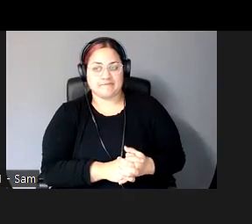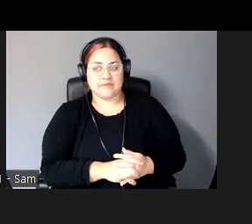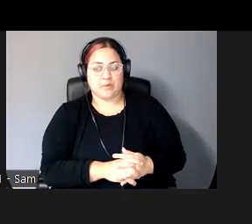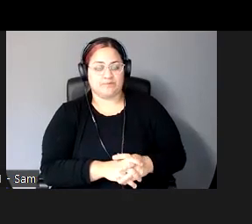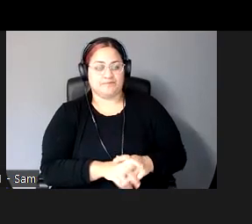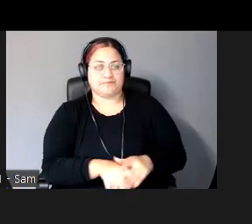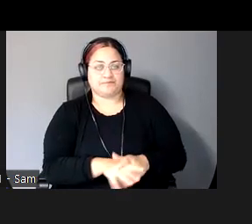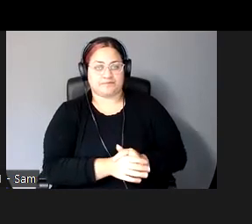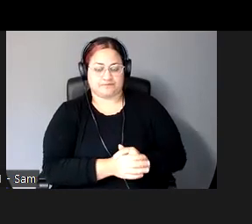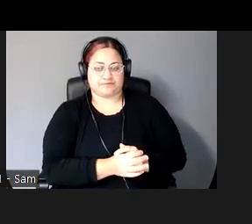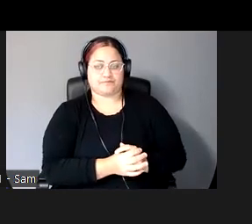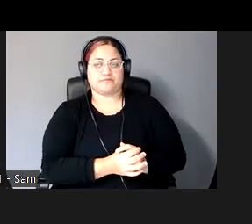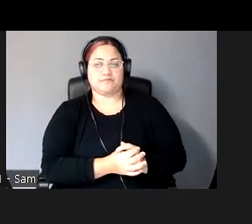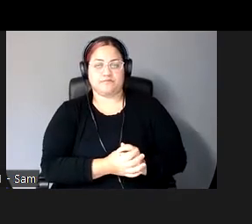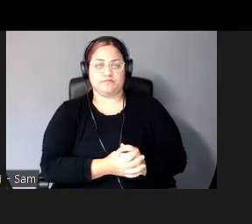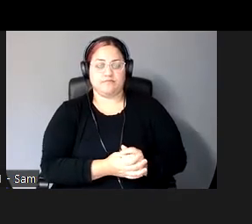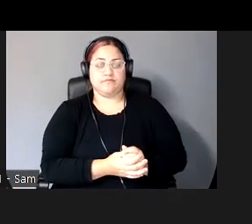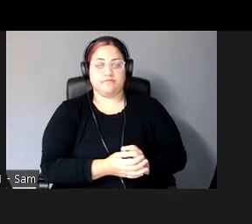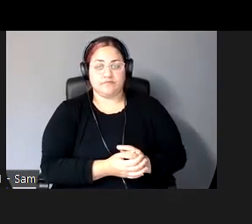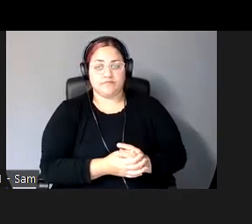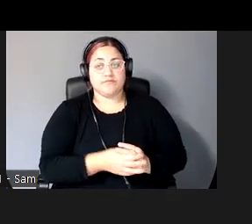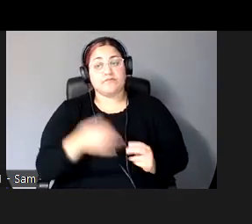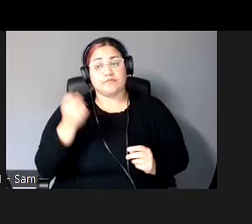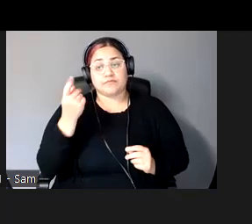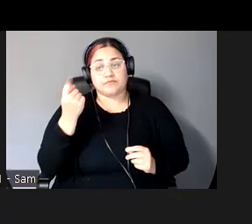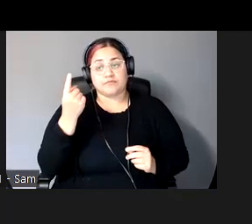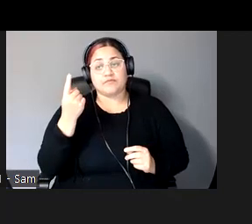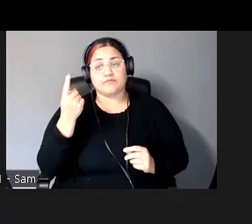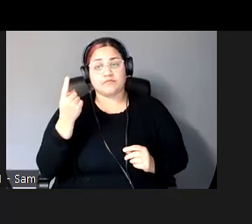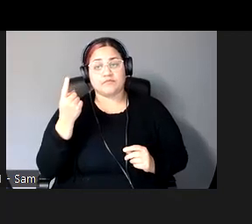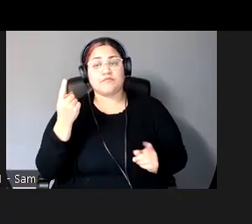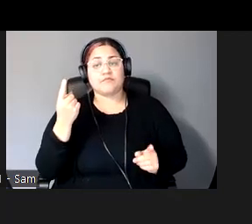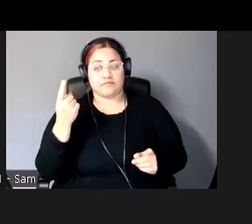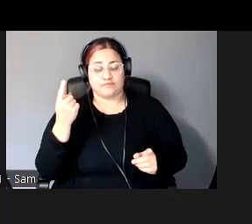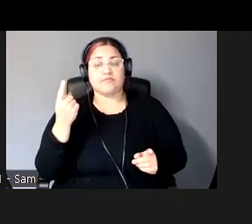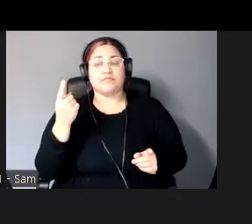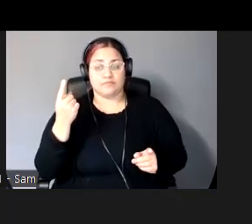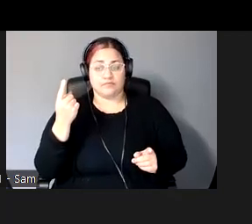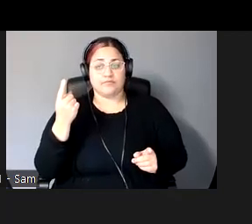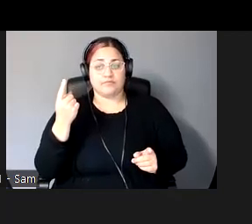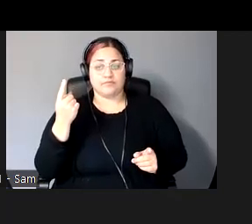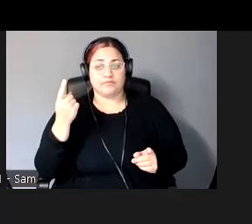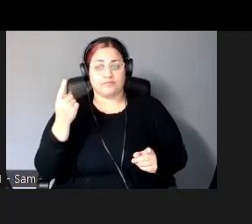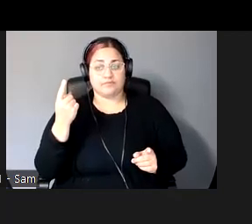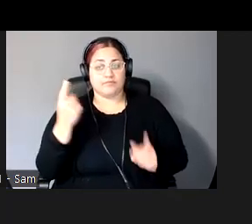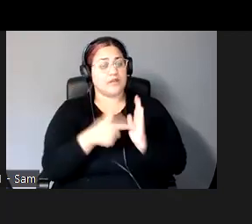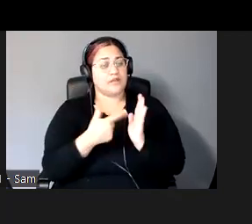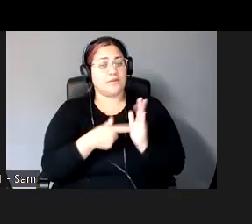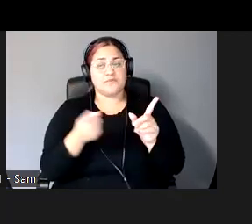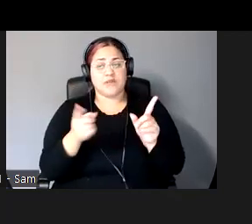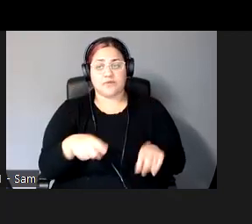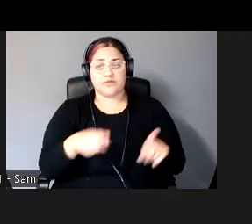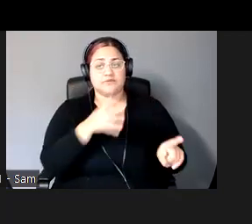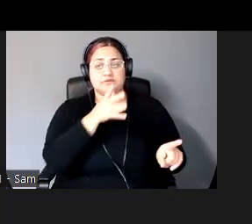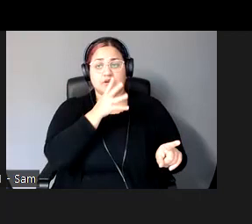at the time it was called custody, but I got custody for the grandparents over their biological daughter with the consent